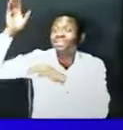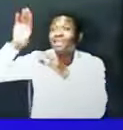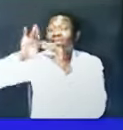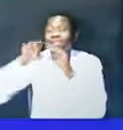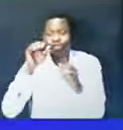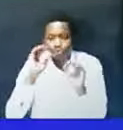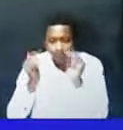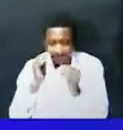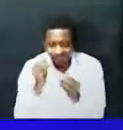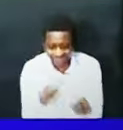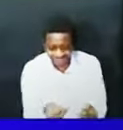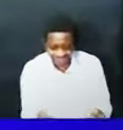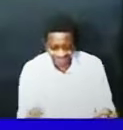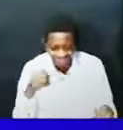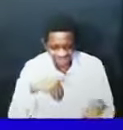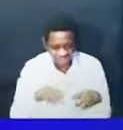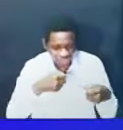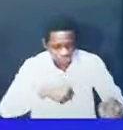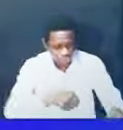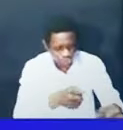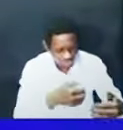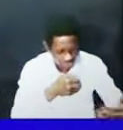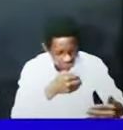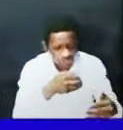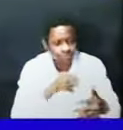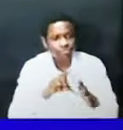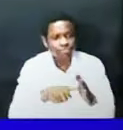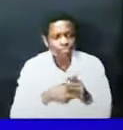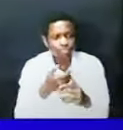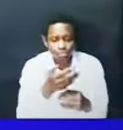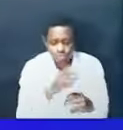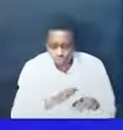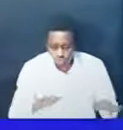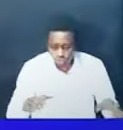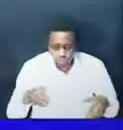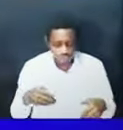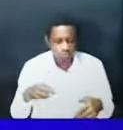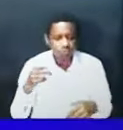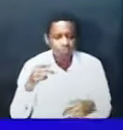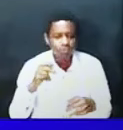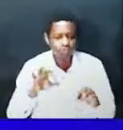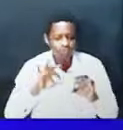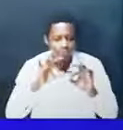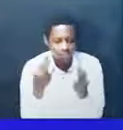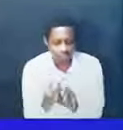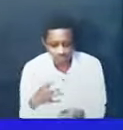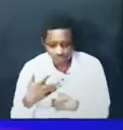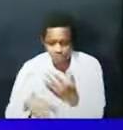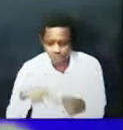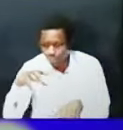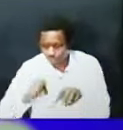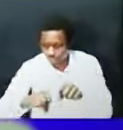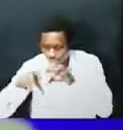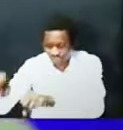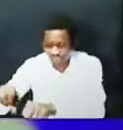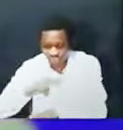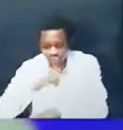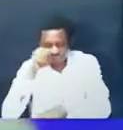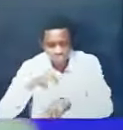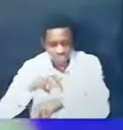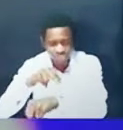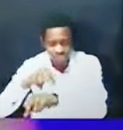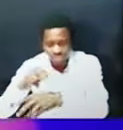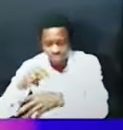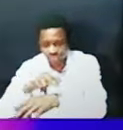descendants will take possession of the cities of their enemies. Kame hon tam se shira ena me shira wo na